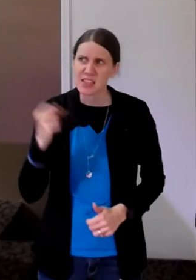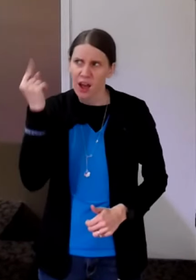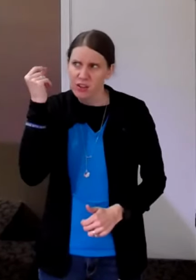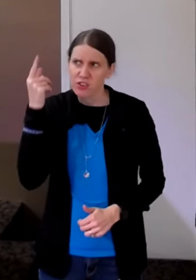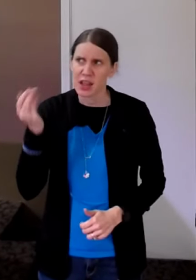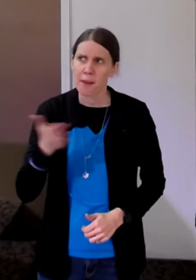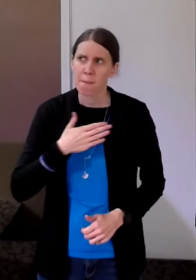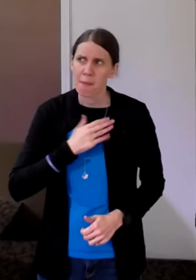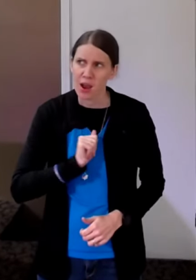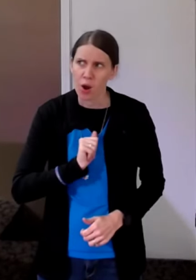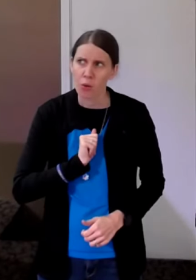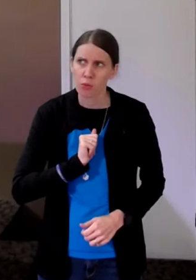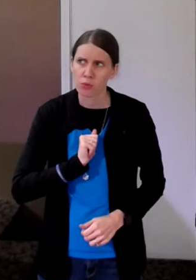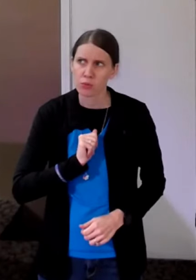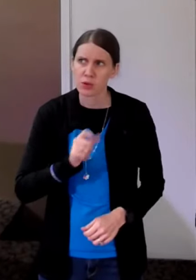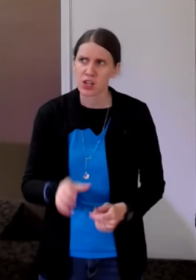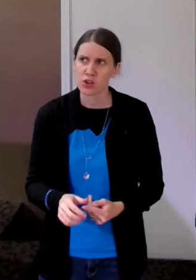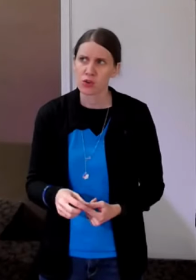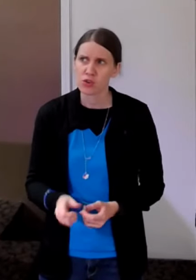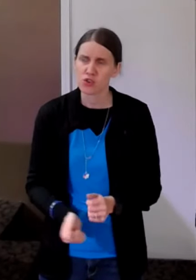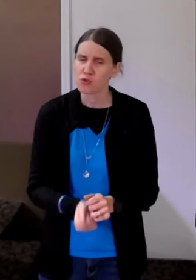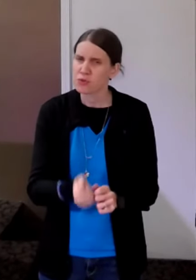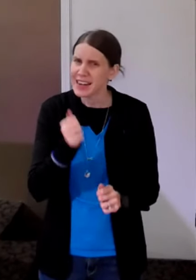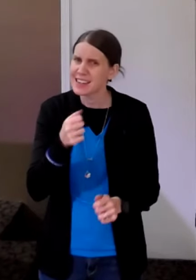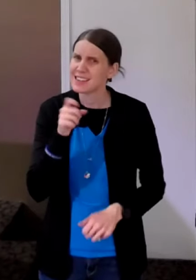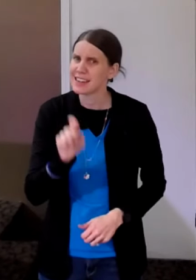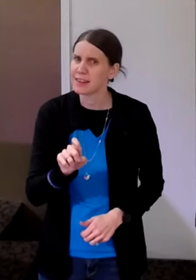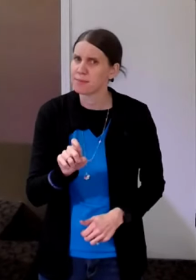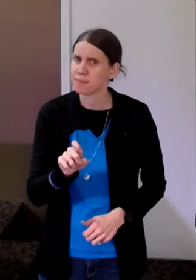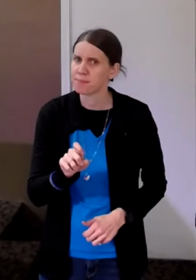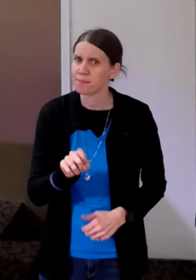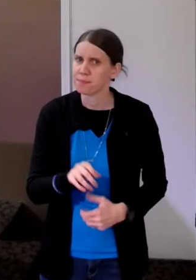own greatest need?